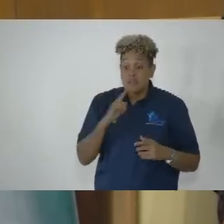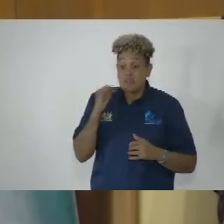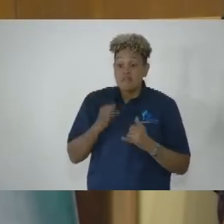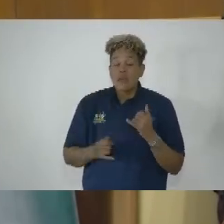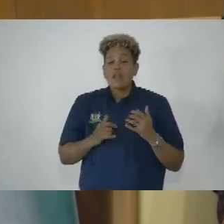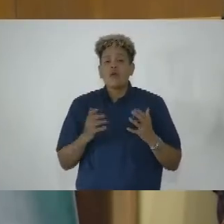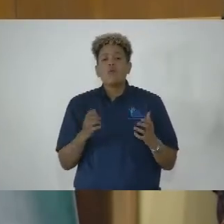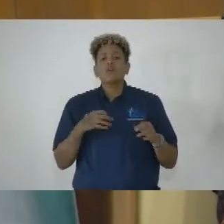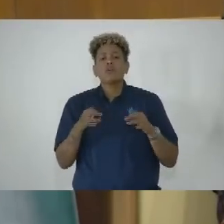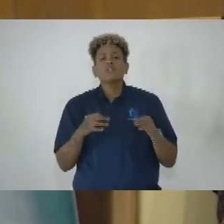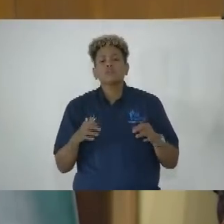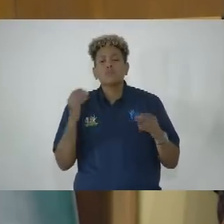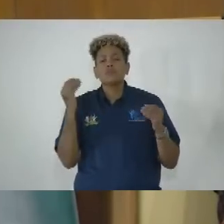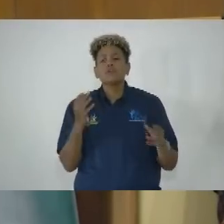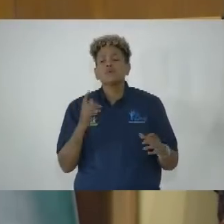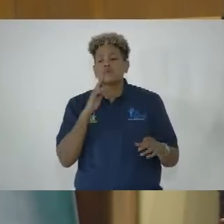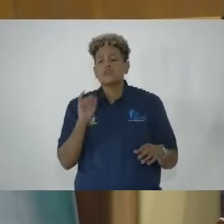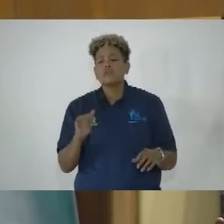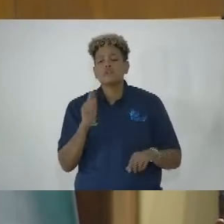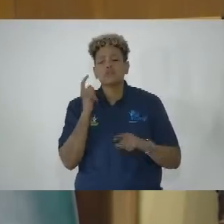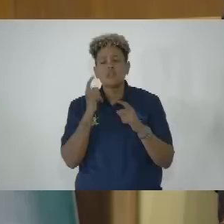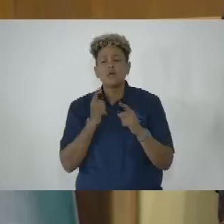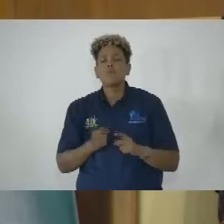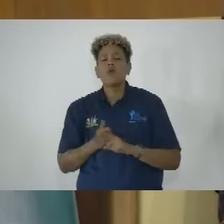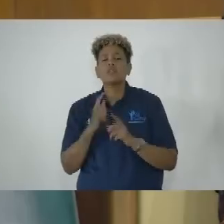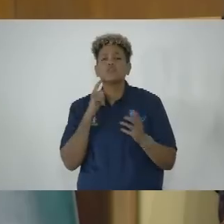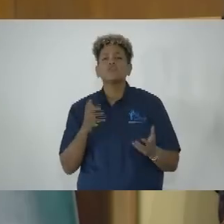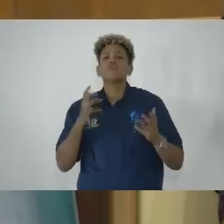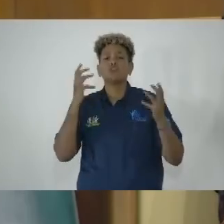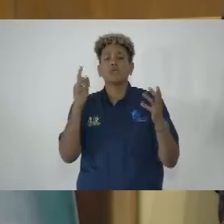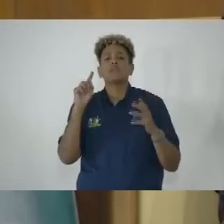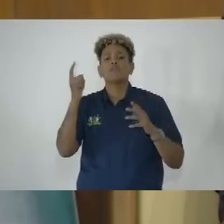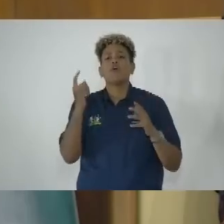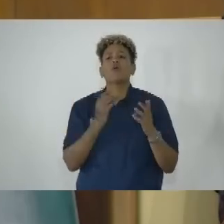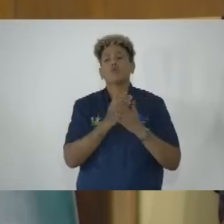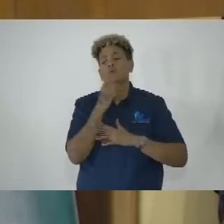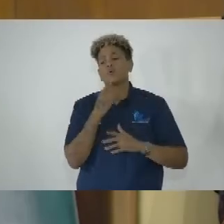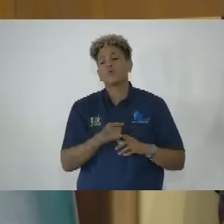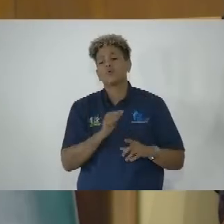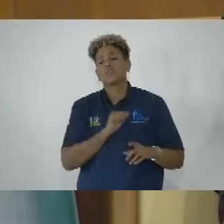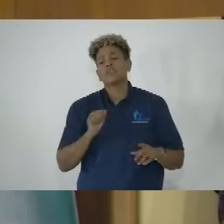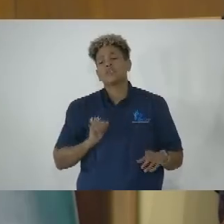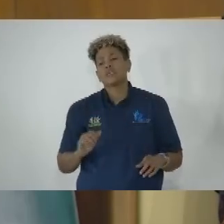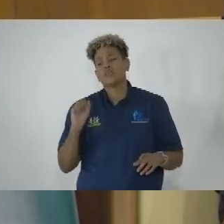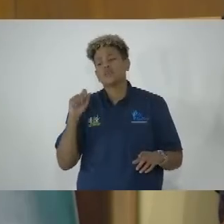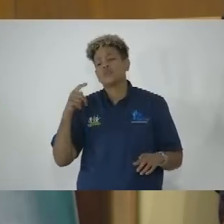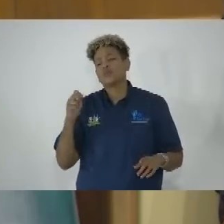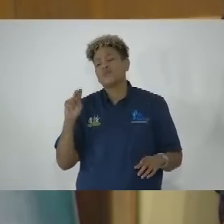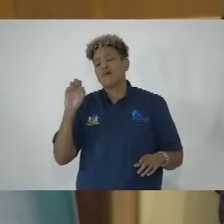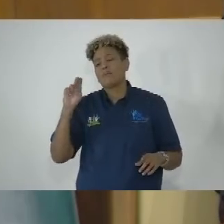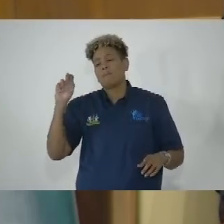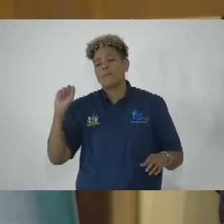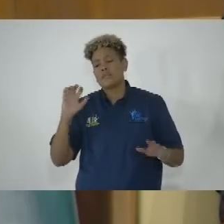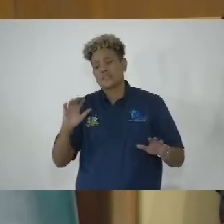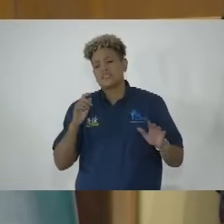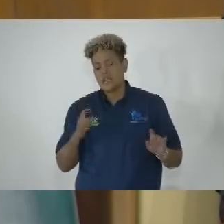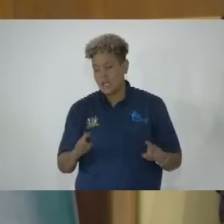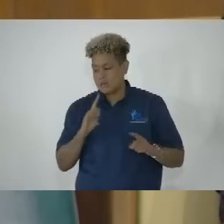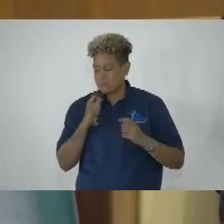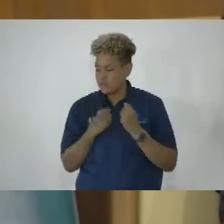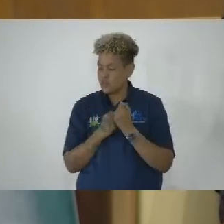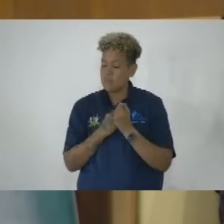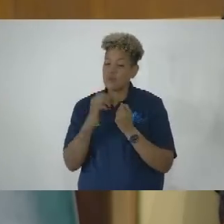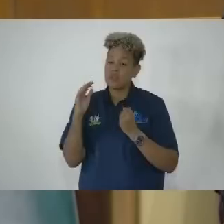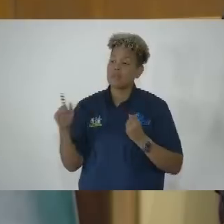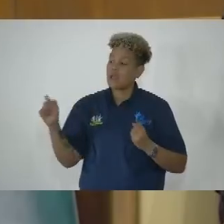want to point out the points raised first by Senator Sophia Fraser-Binns, supported